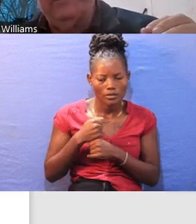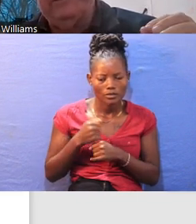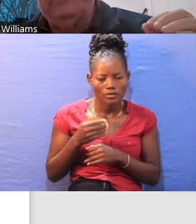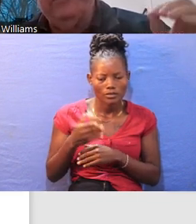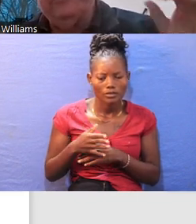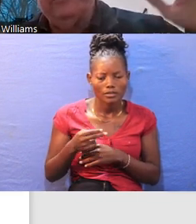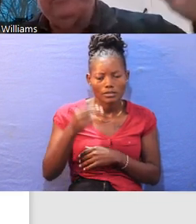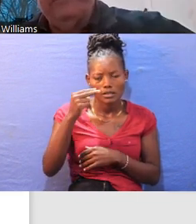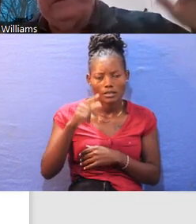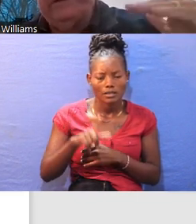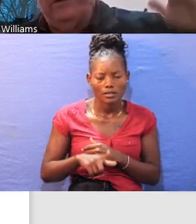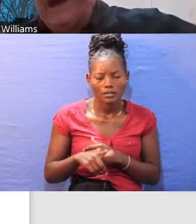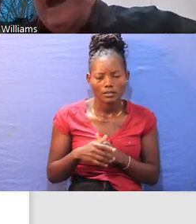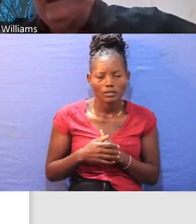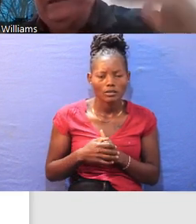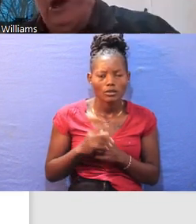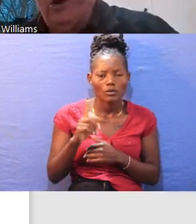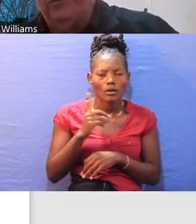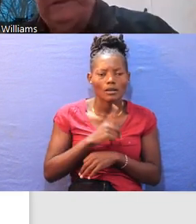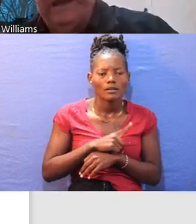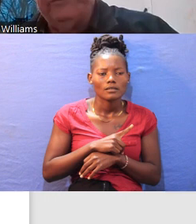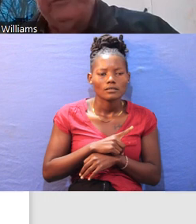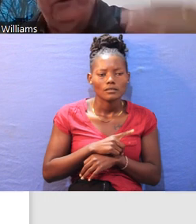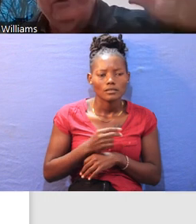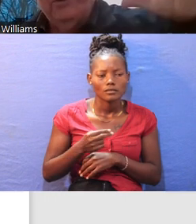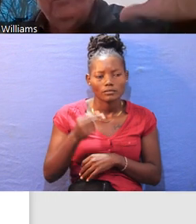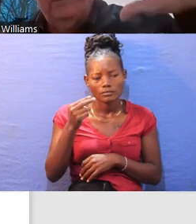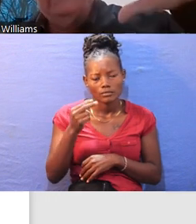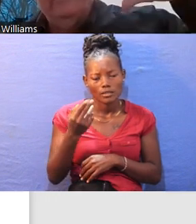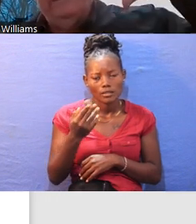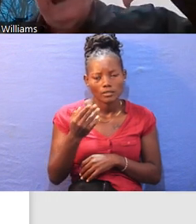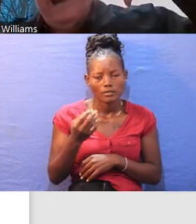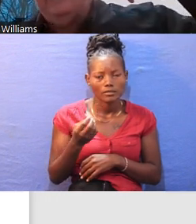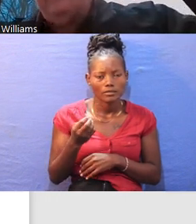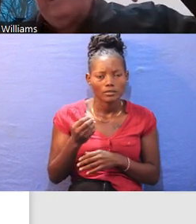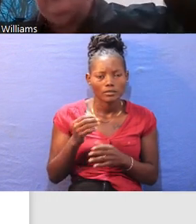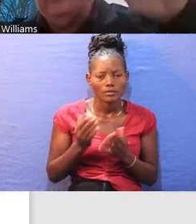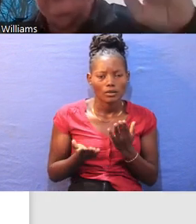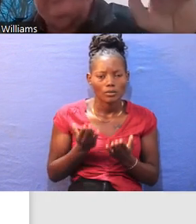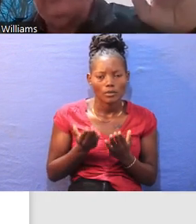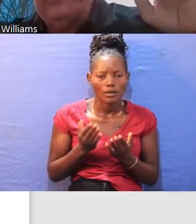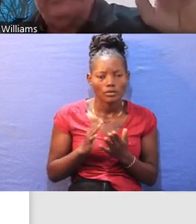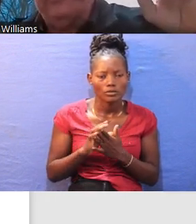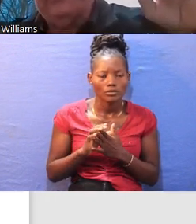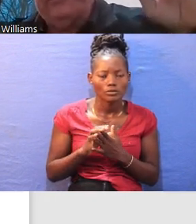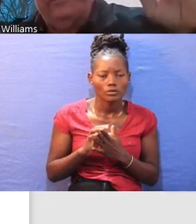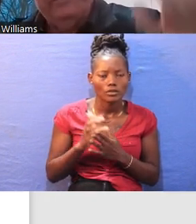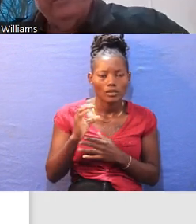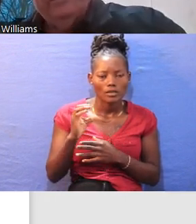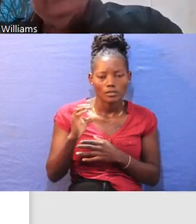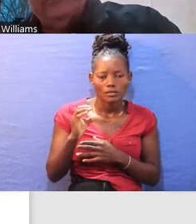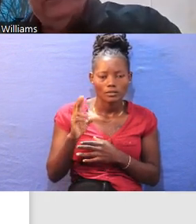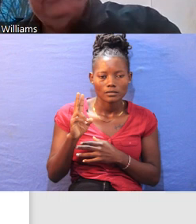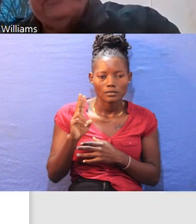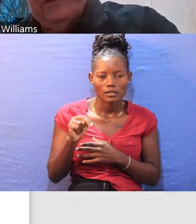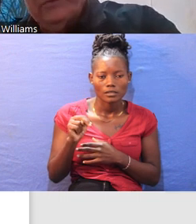a better way to do this is to have what he called high and low days. So one day would be high demand in terms of your central nervous system.